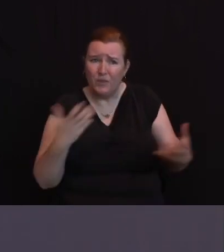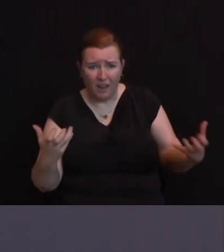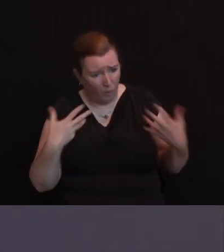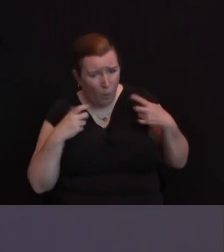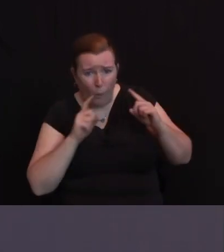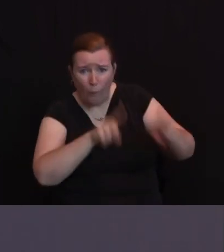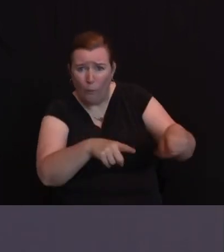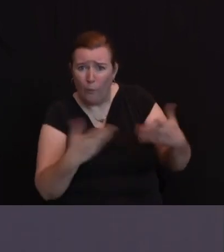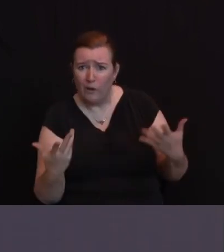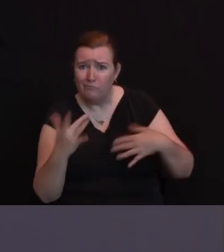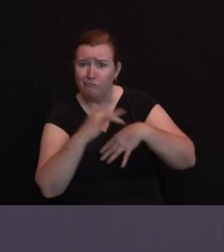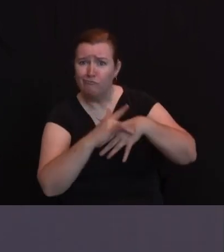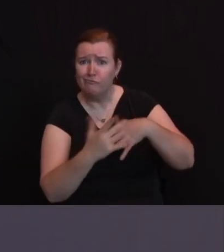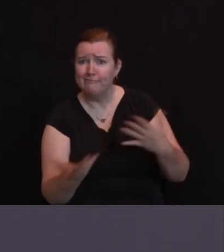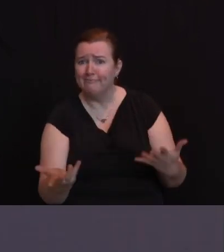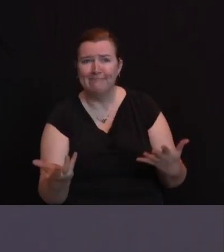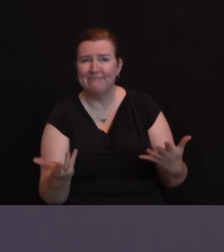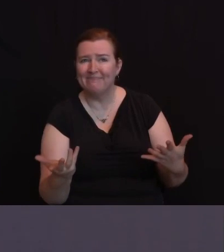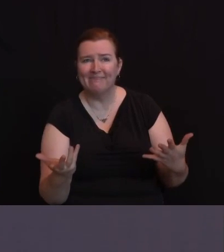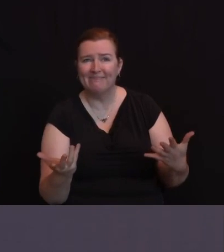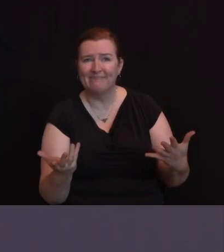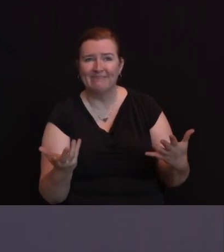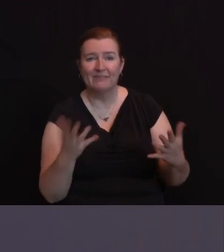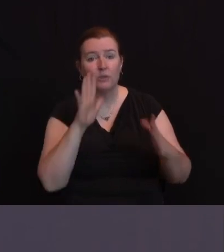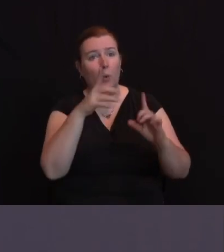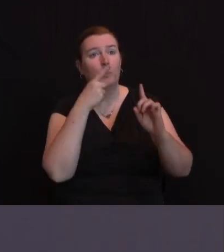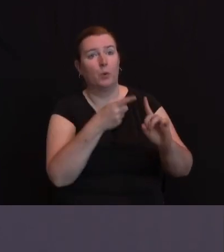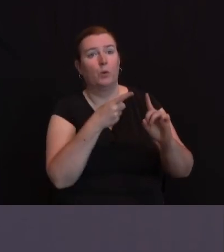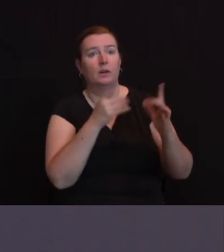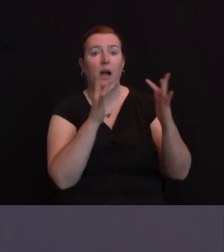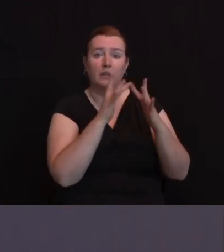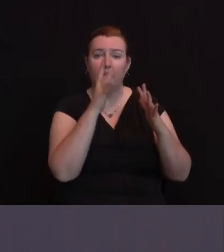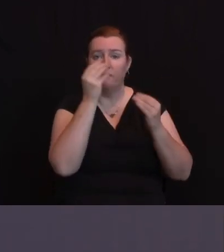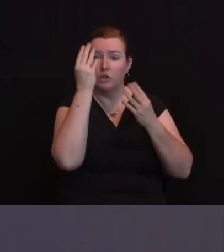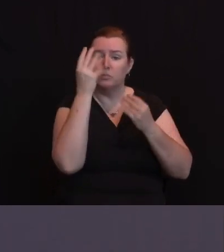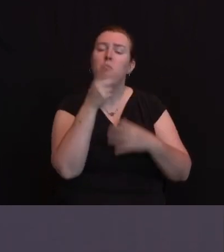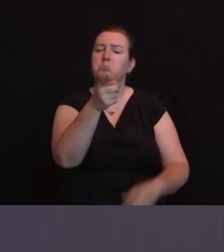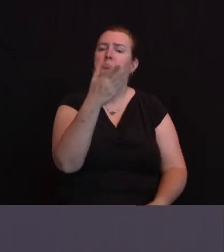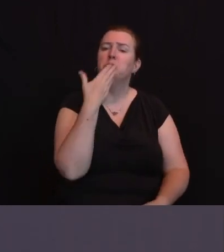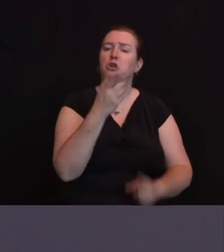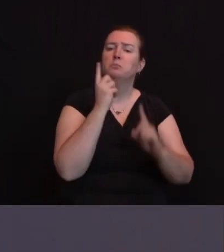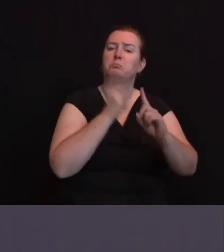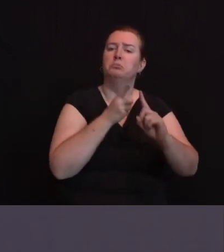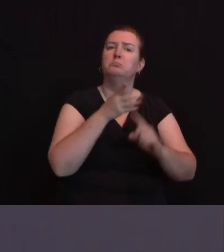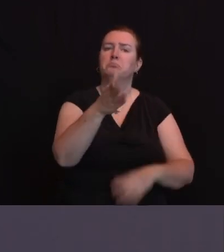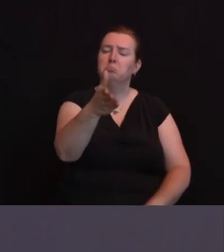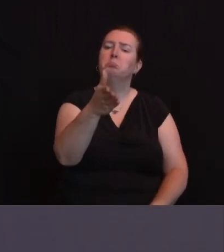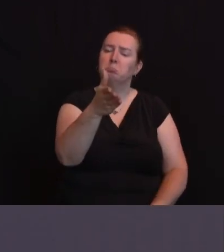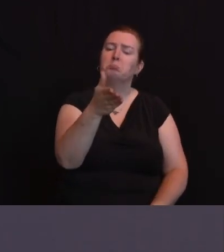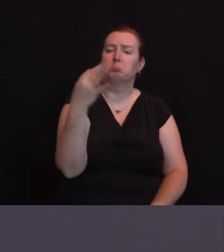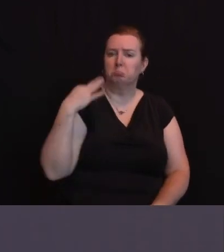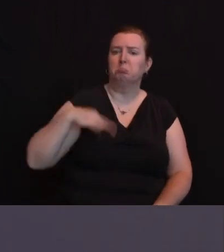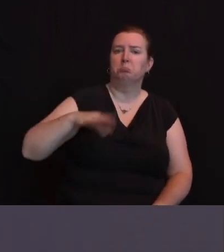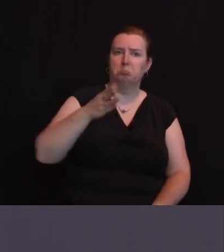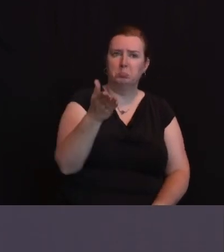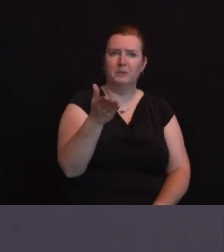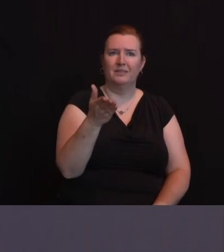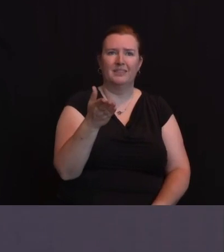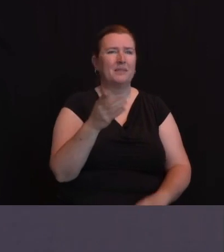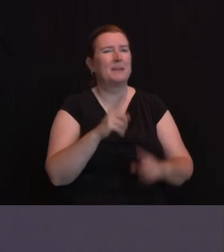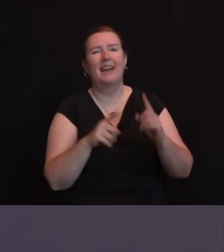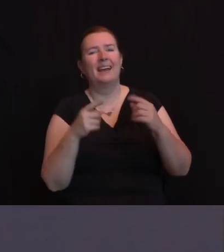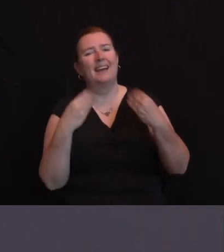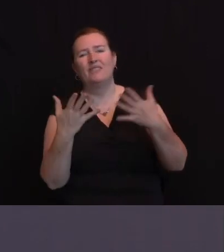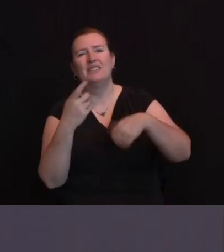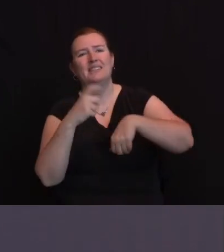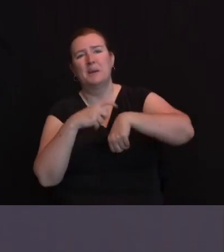Your point on contact information is a good one, an outstanding one, and that's an asset. I can't give you a timing. What would it take? I